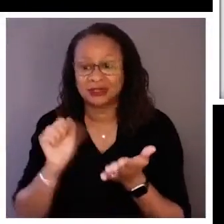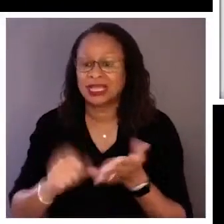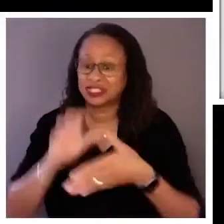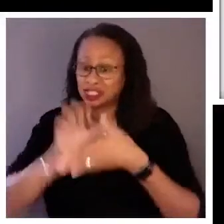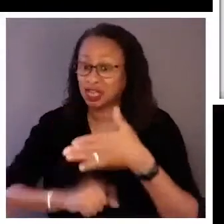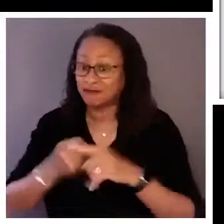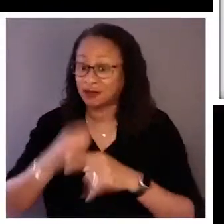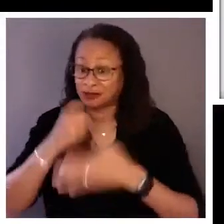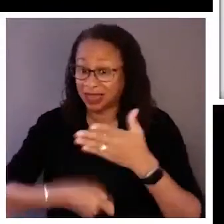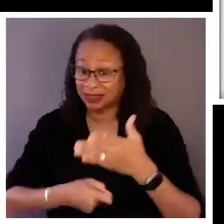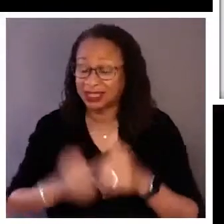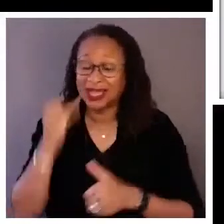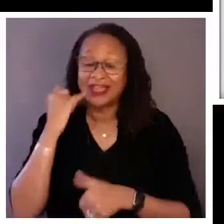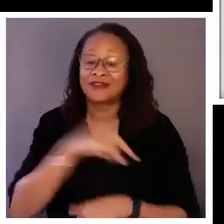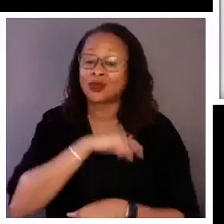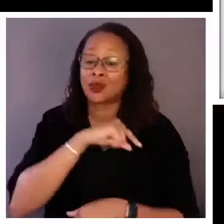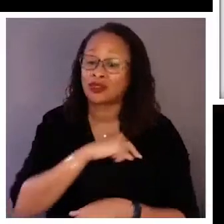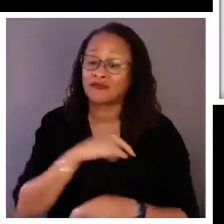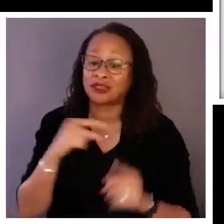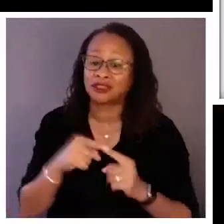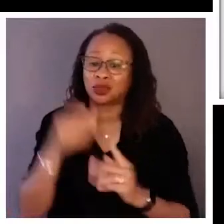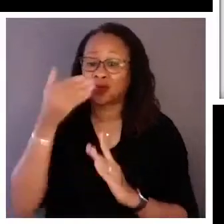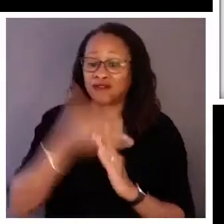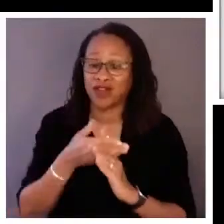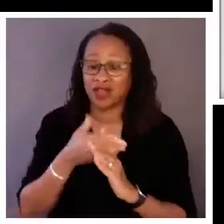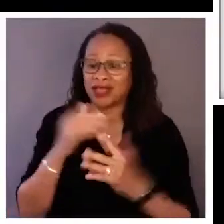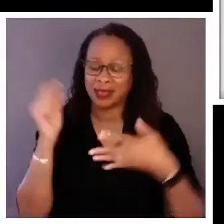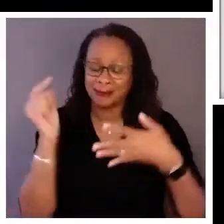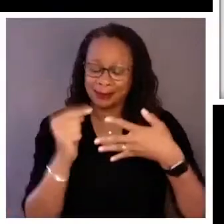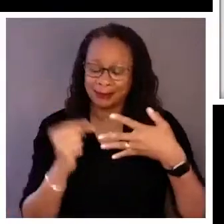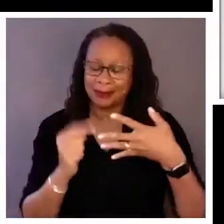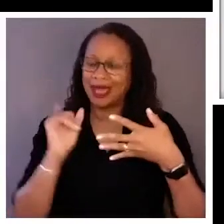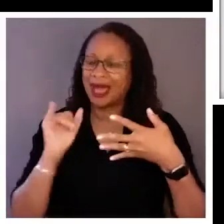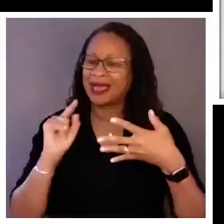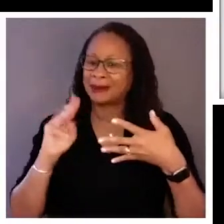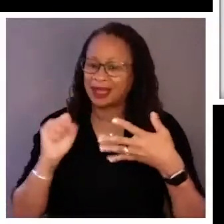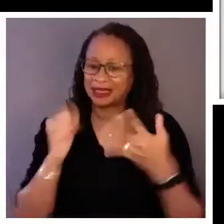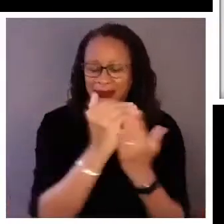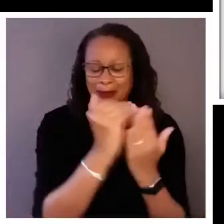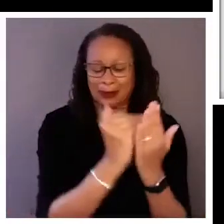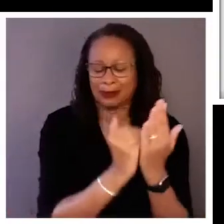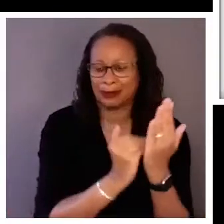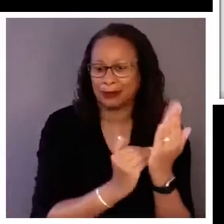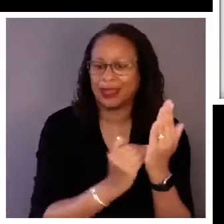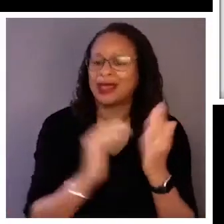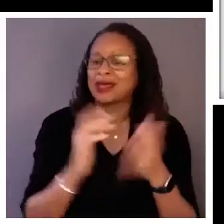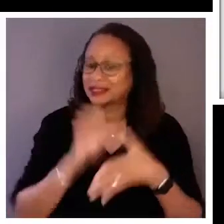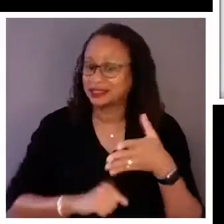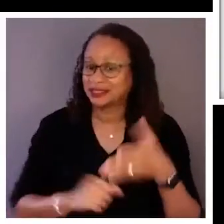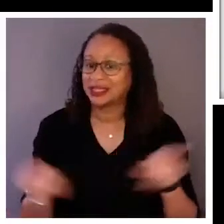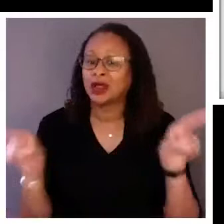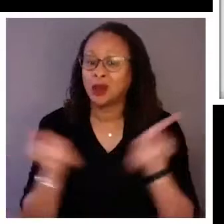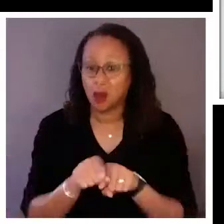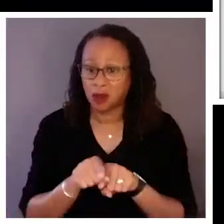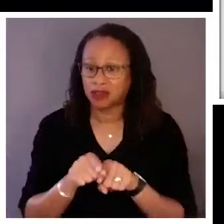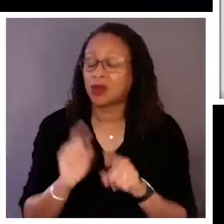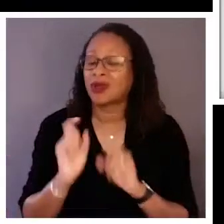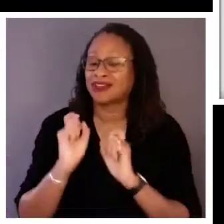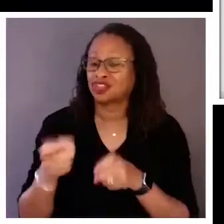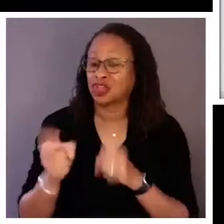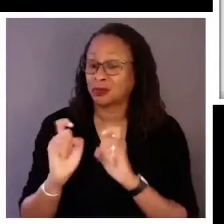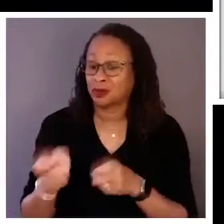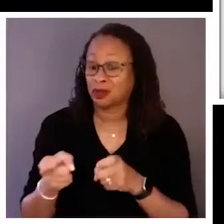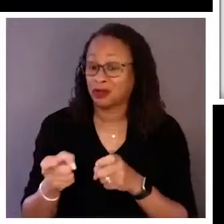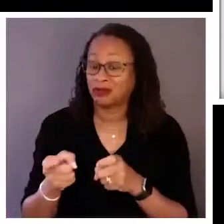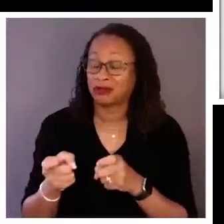if you qualify to file the itemized deduction Schedule A, as are charitable contributions by cash